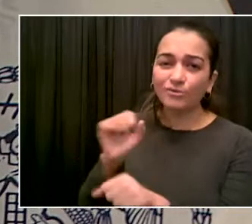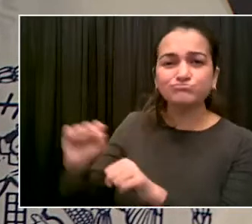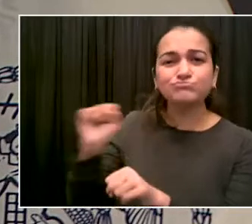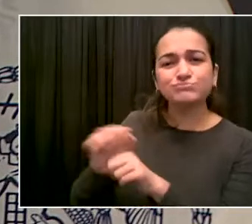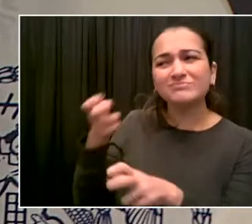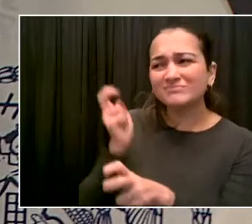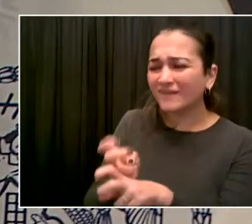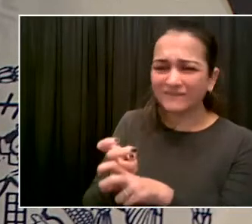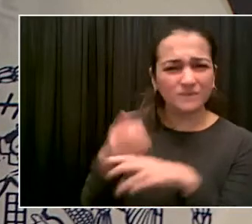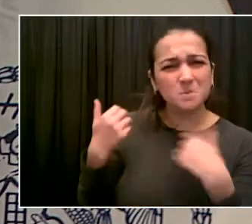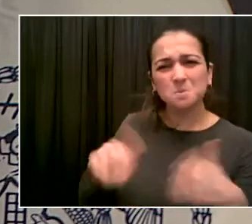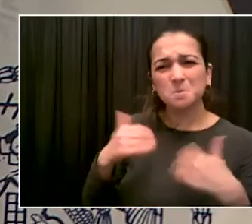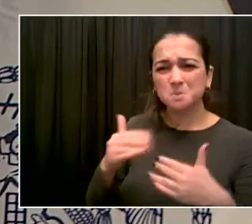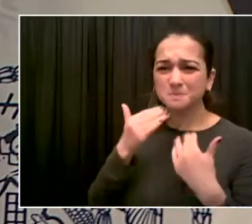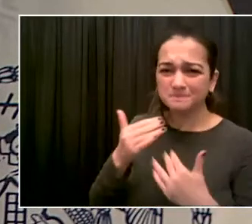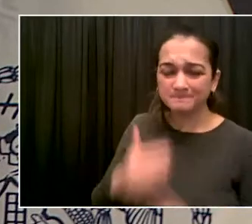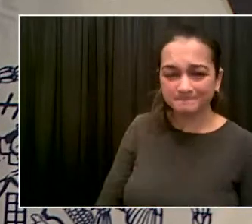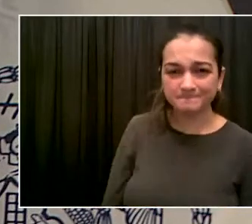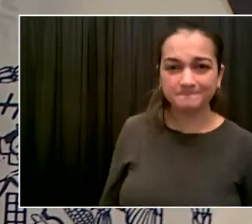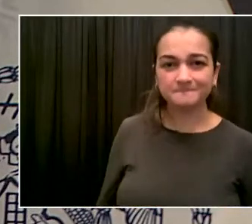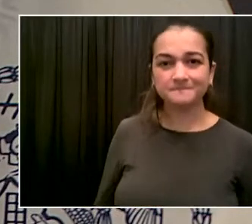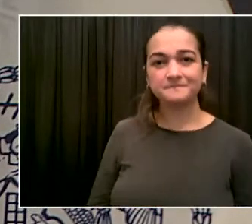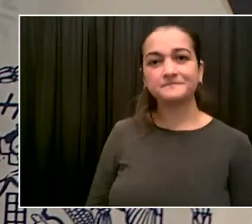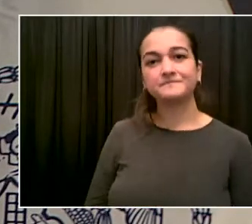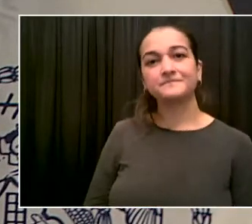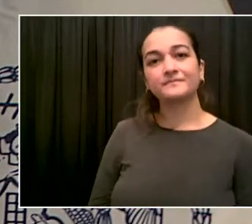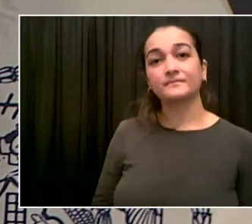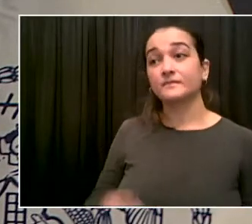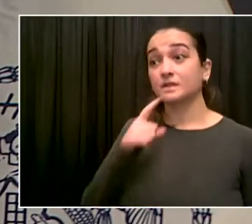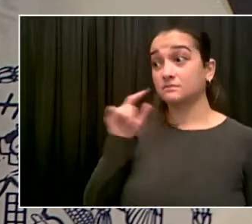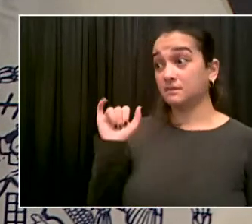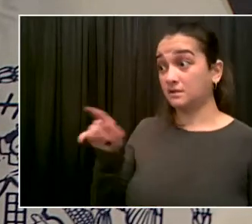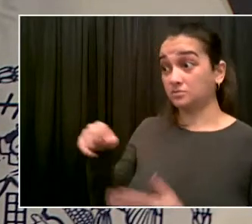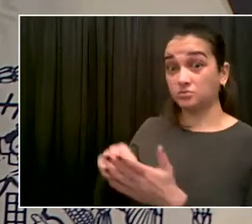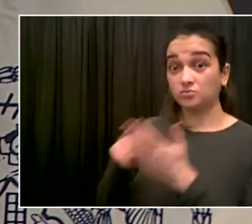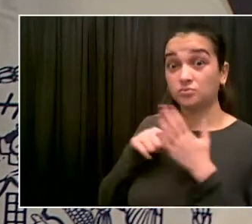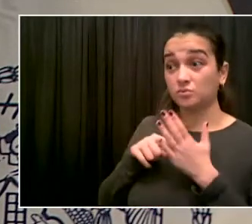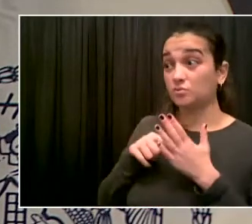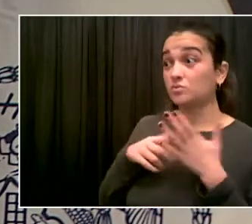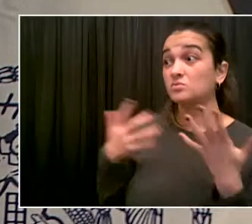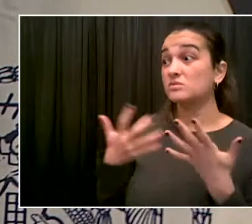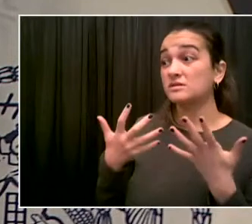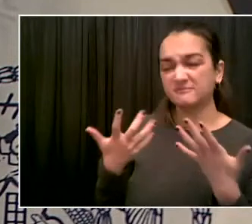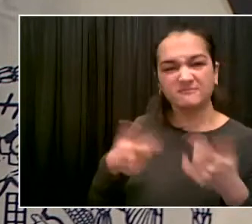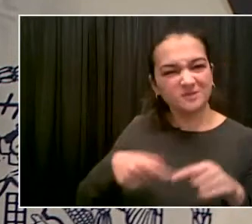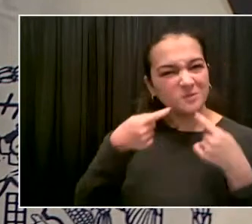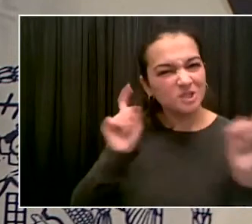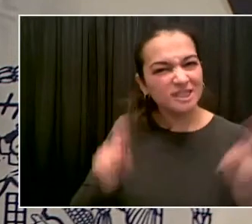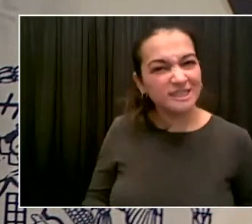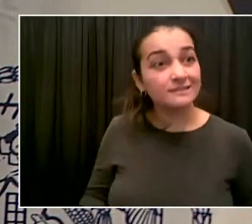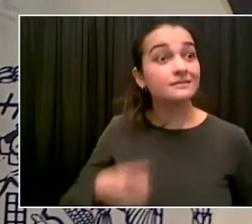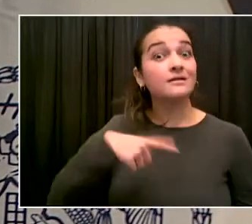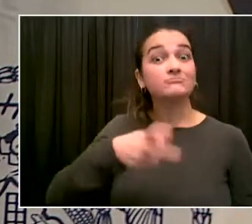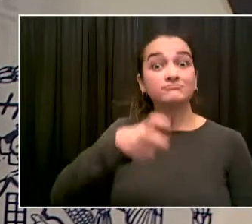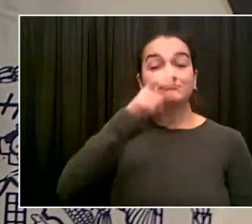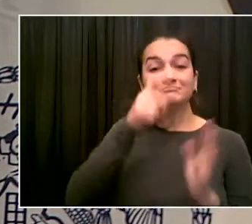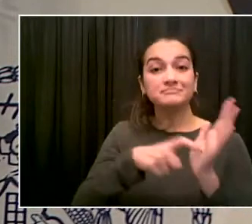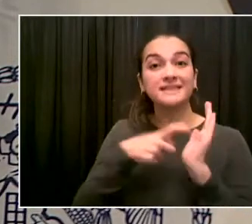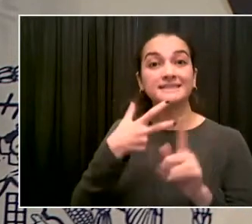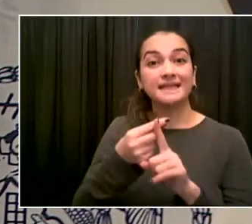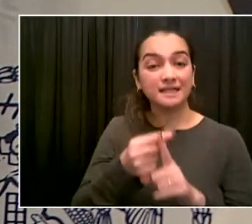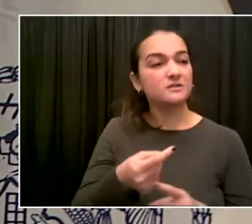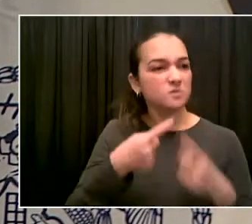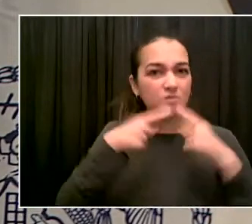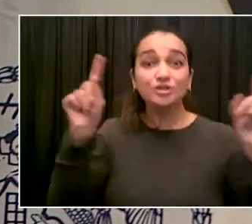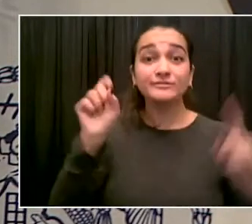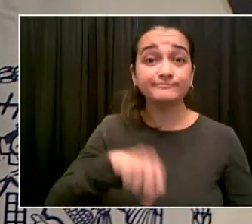right, and you can see it, what's happening today in this city. Things are moving forward great examples of leadership out there.